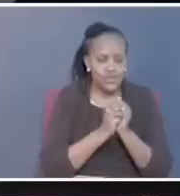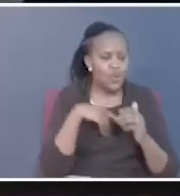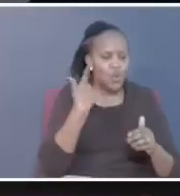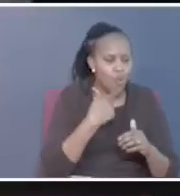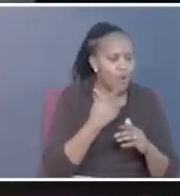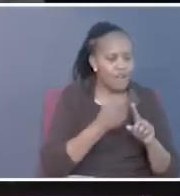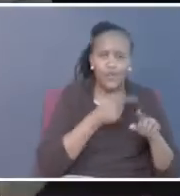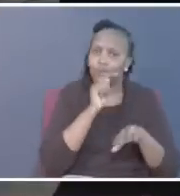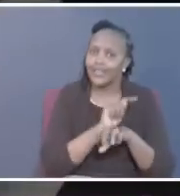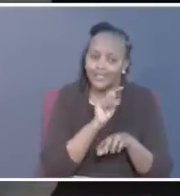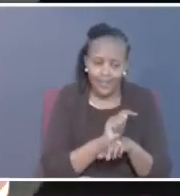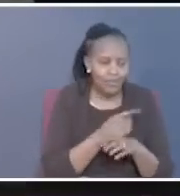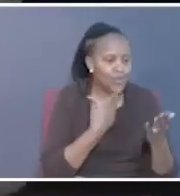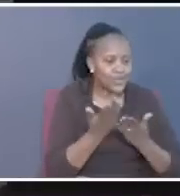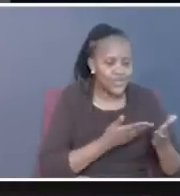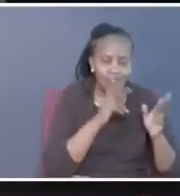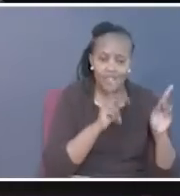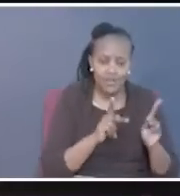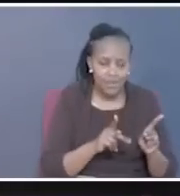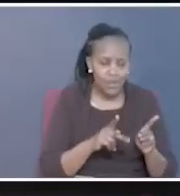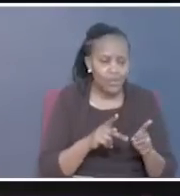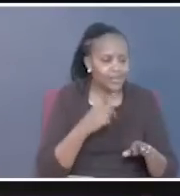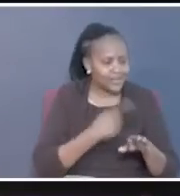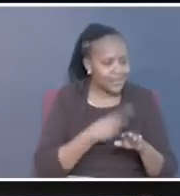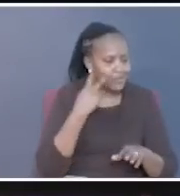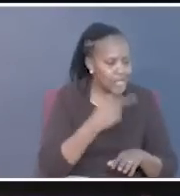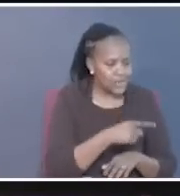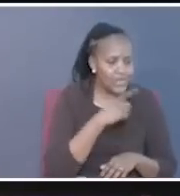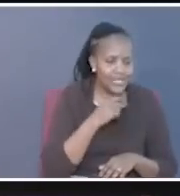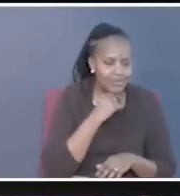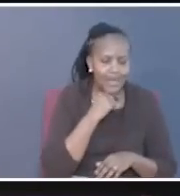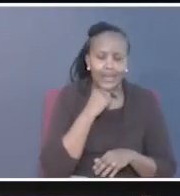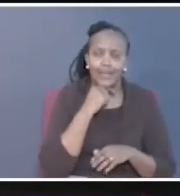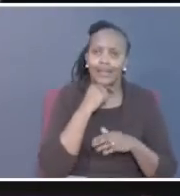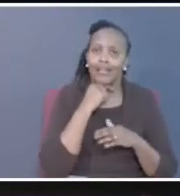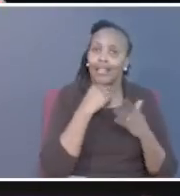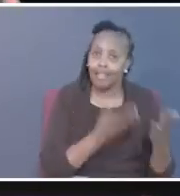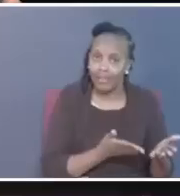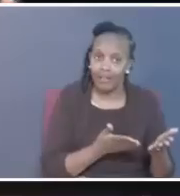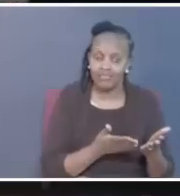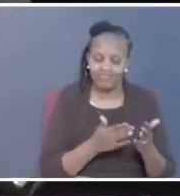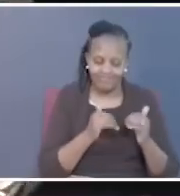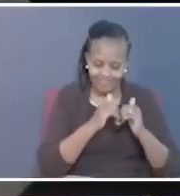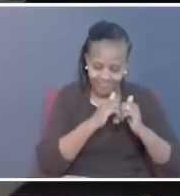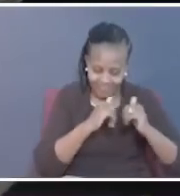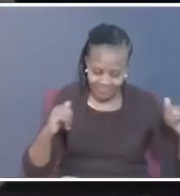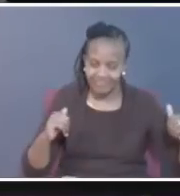they saw this man lying there in desperate need for help, they distanced themselves from the